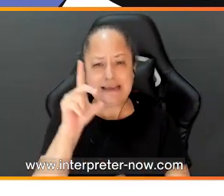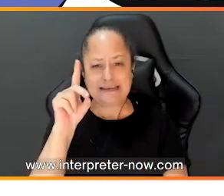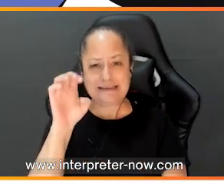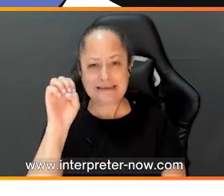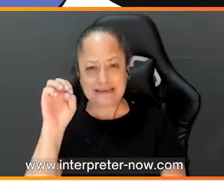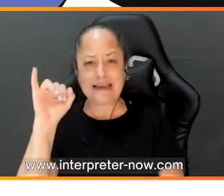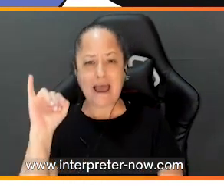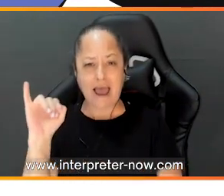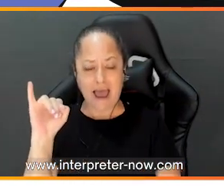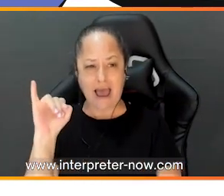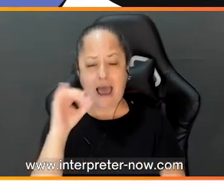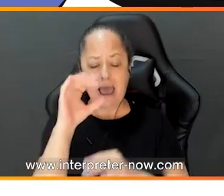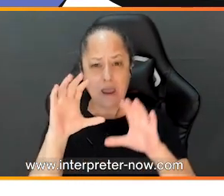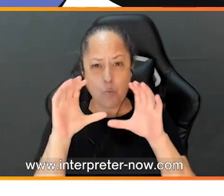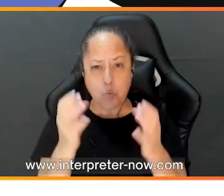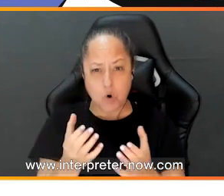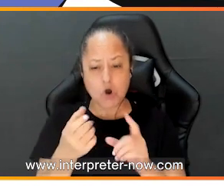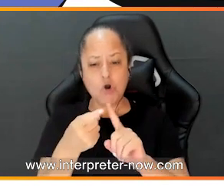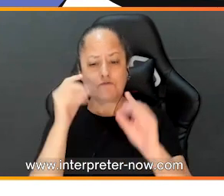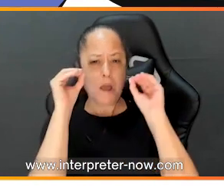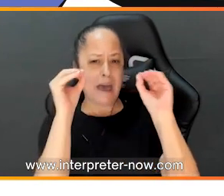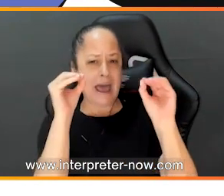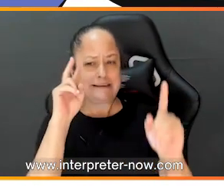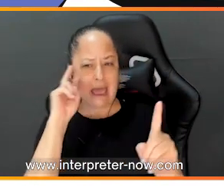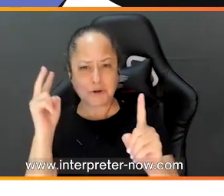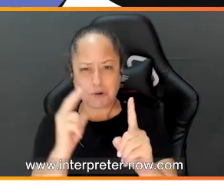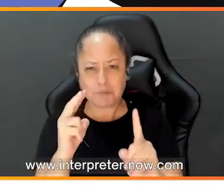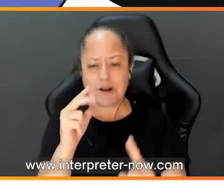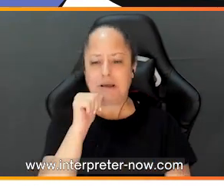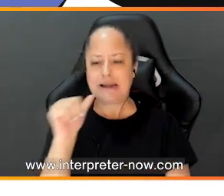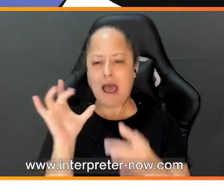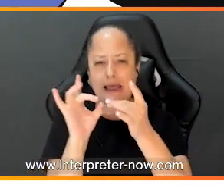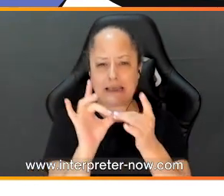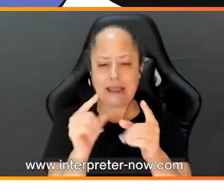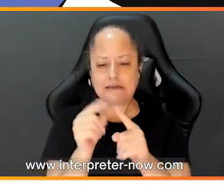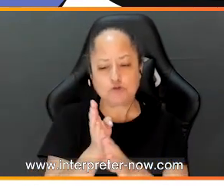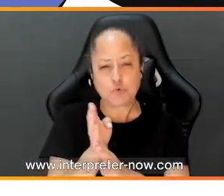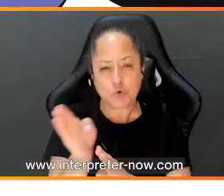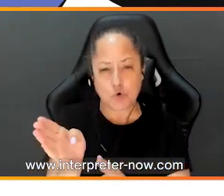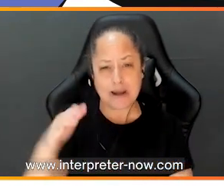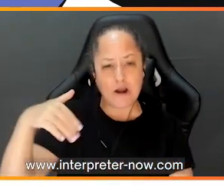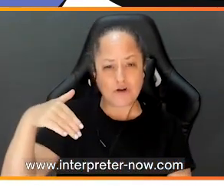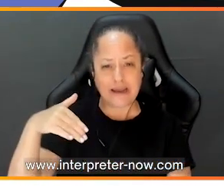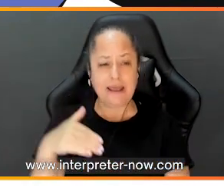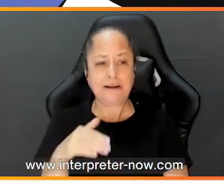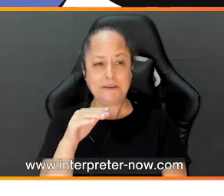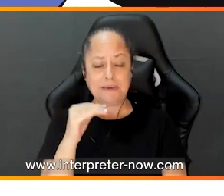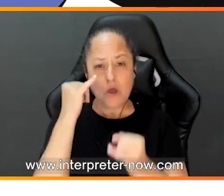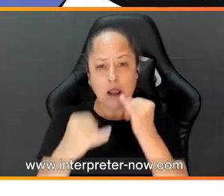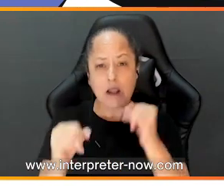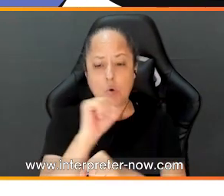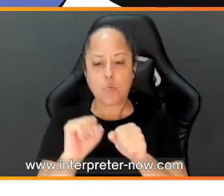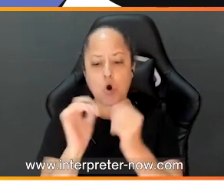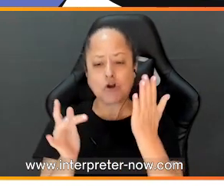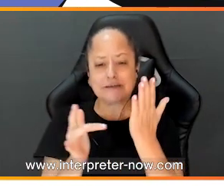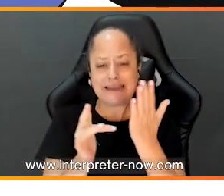culture, and identity. So I was already kind of in the DEI or diversity, equity, inclusion world from an academic standpoint, but not necessarily connecting